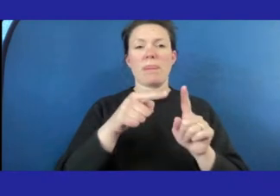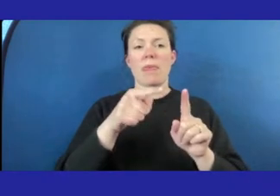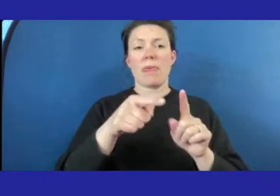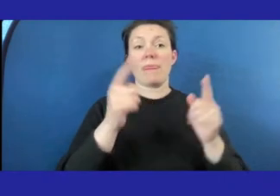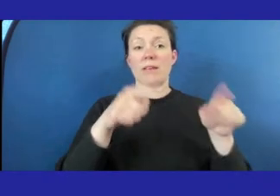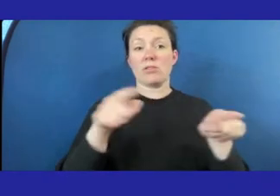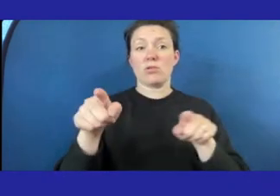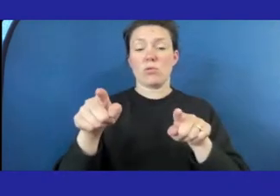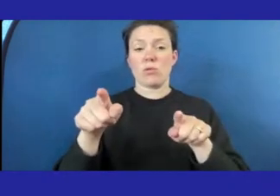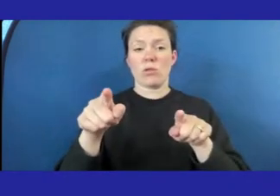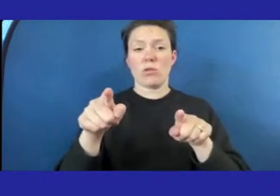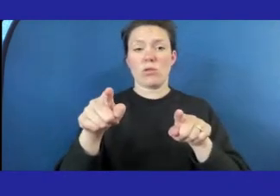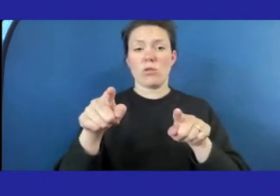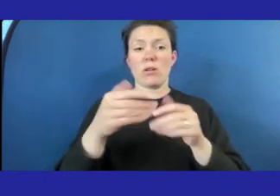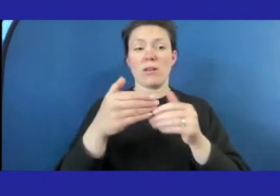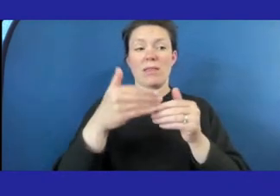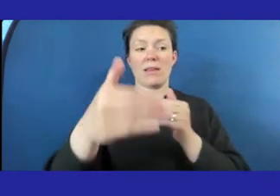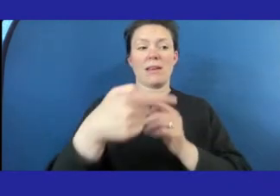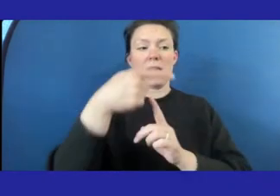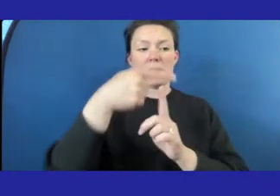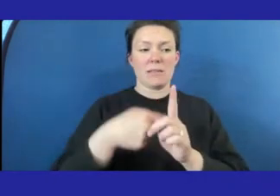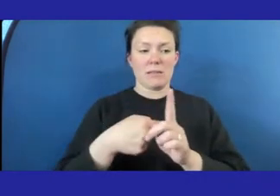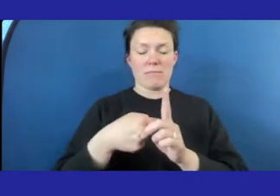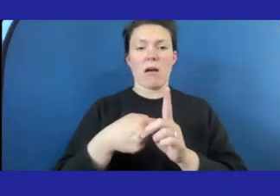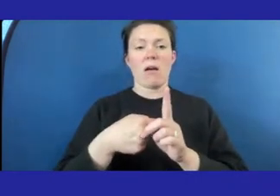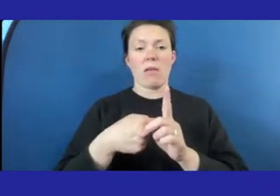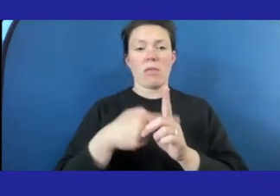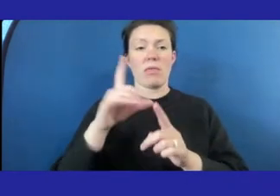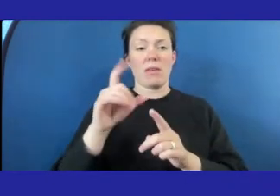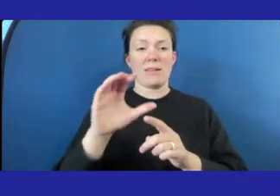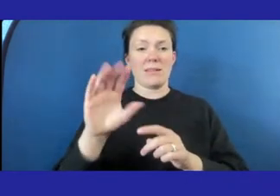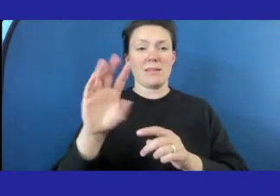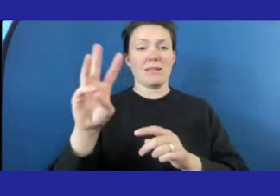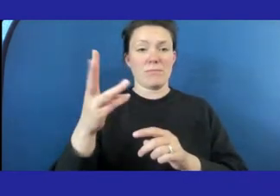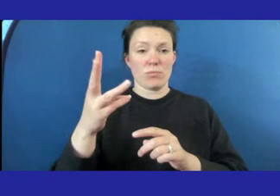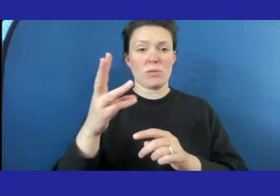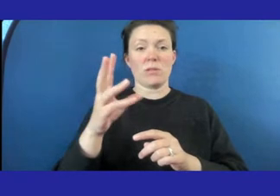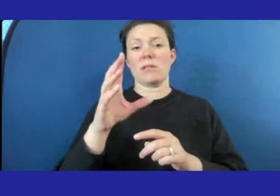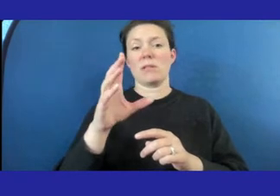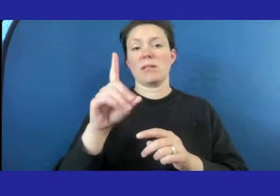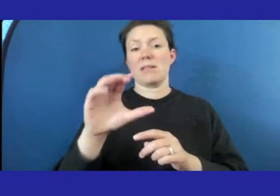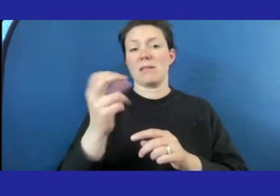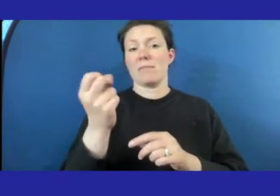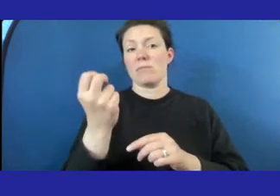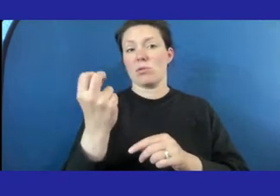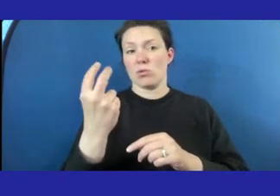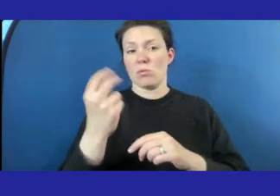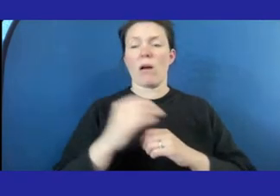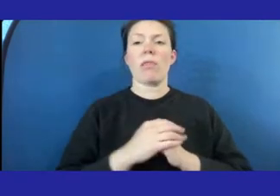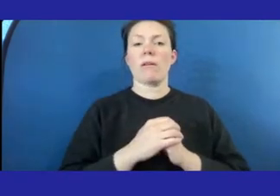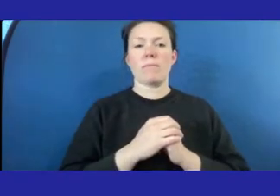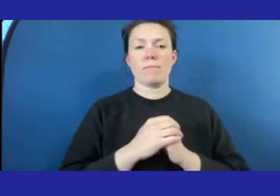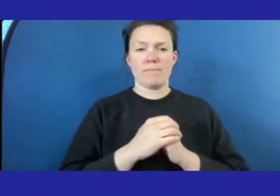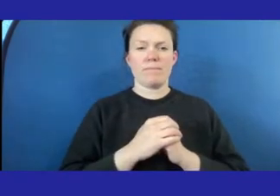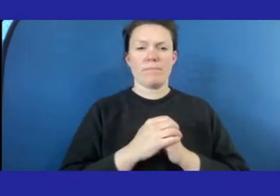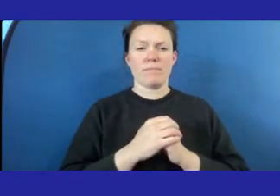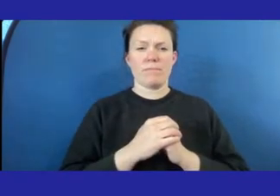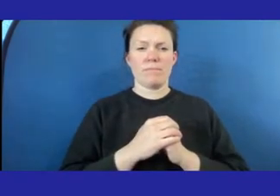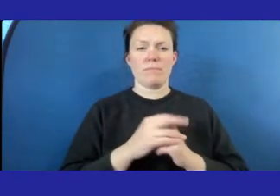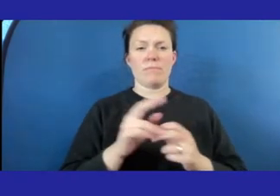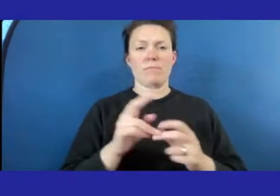occurred the following month, between December 6th and December 12th, in